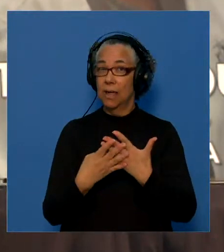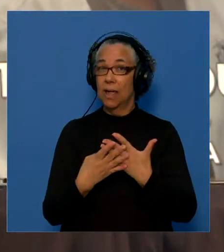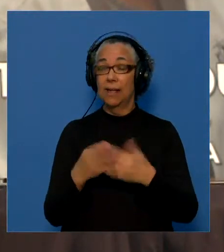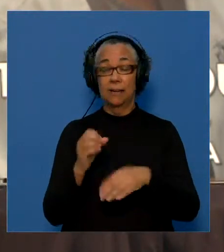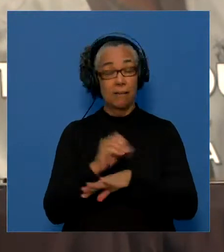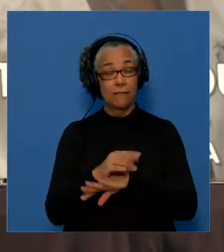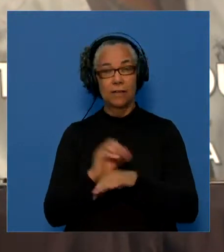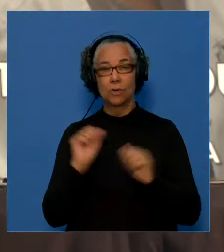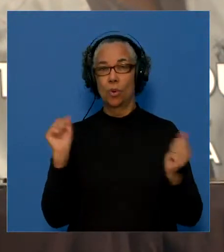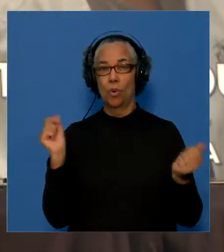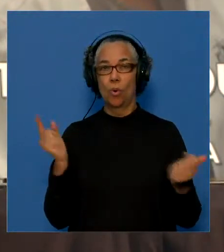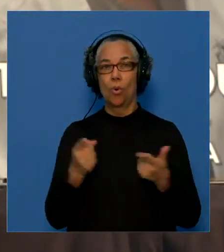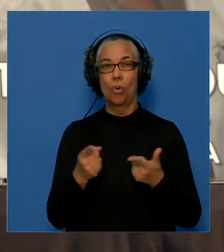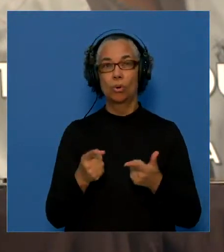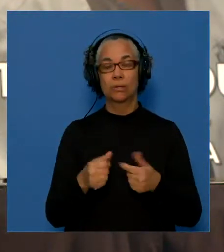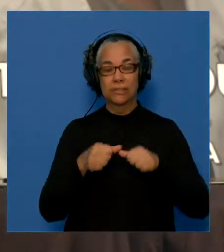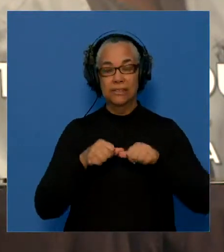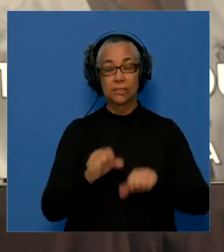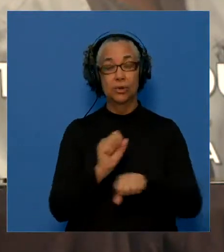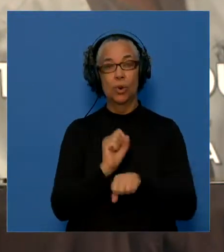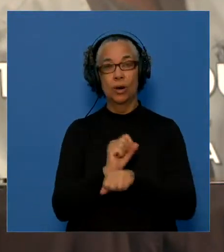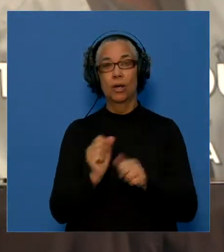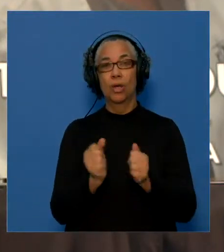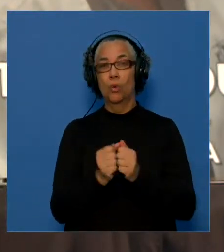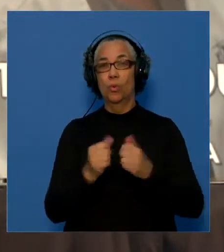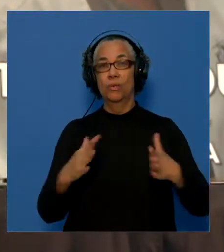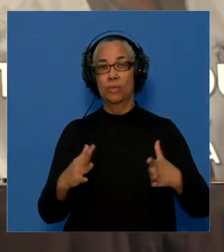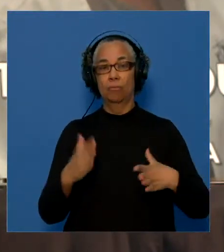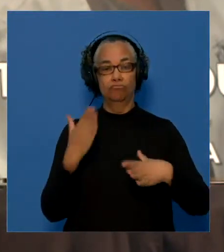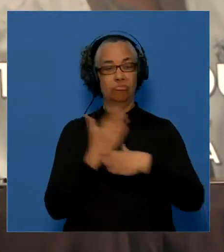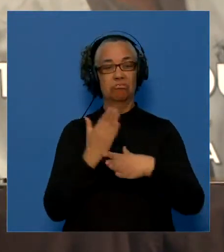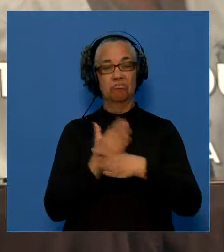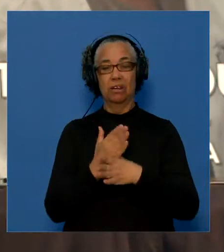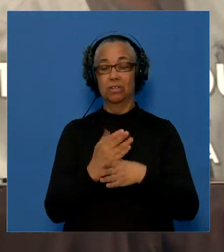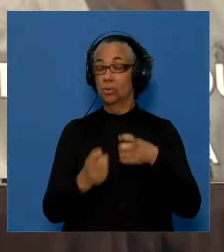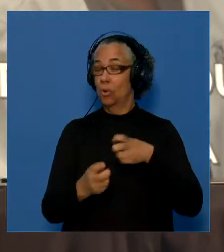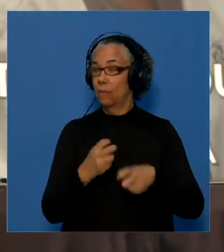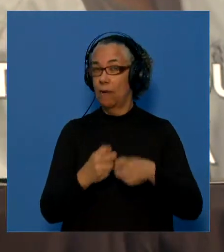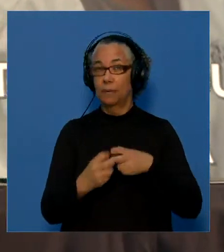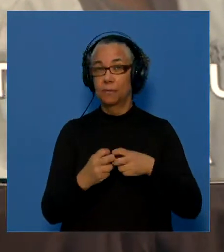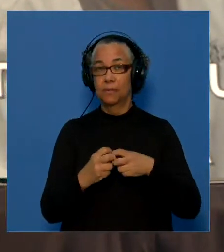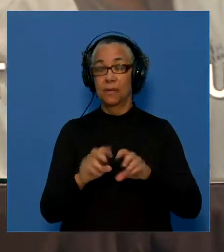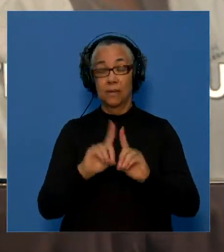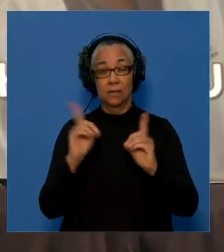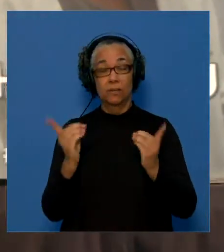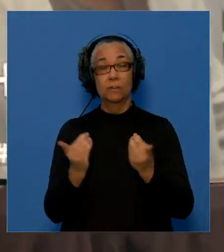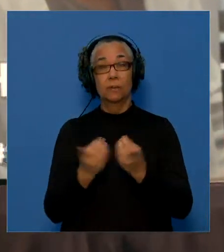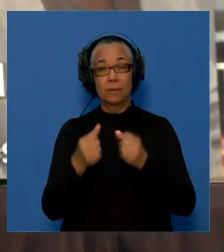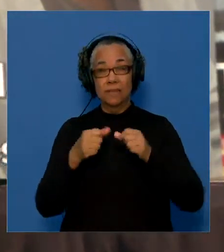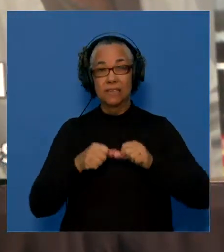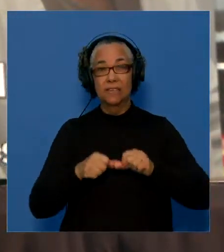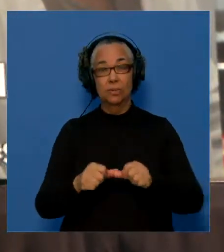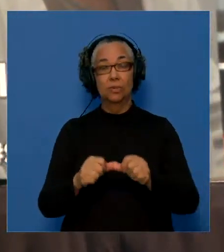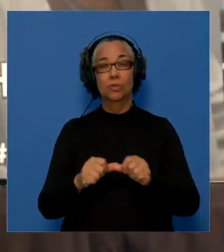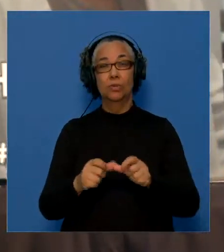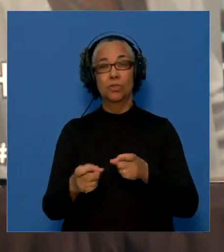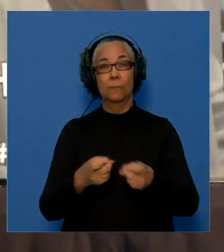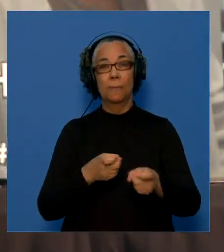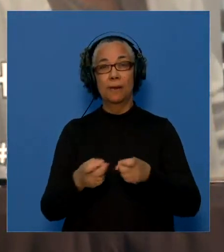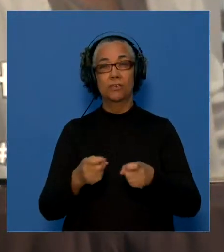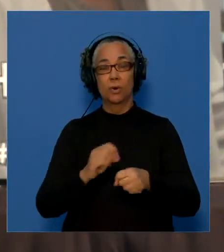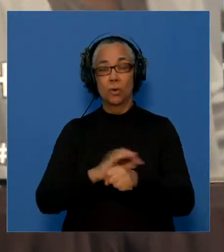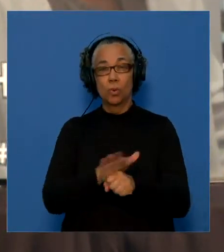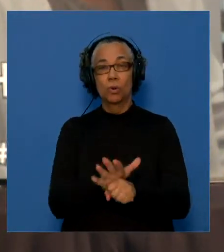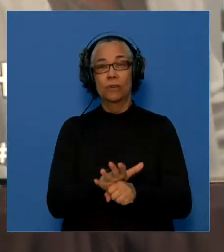facilities continue to operate without major disruptions or incidents. The department continues to manage our